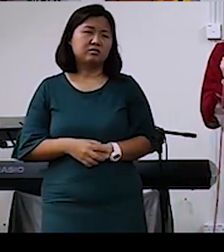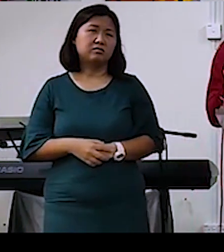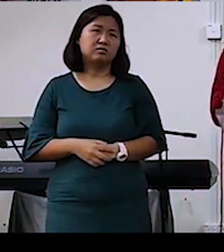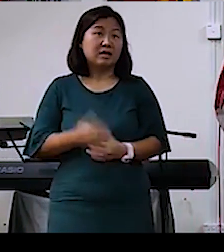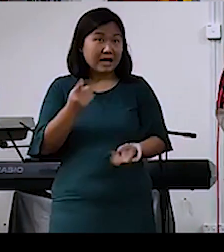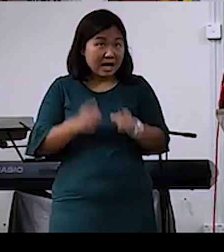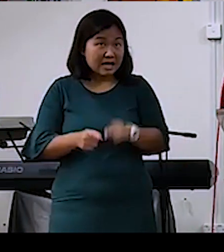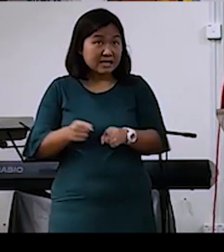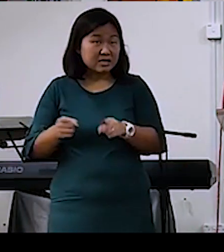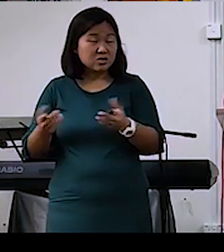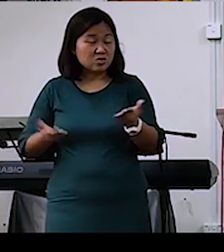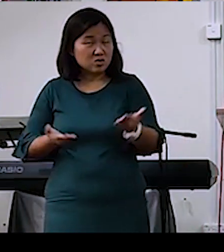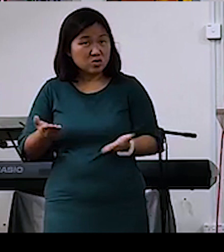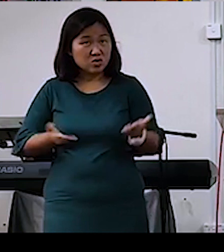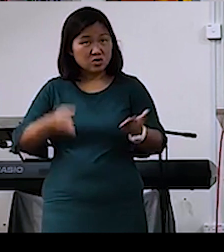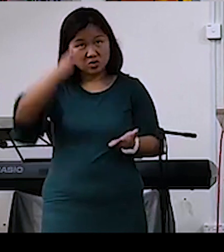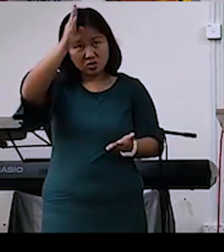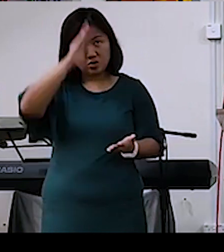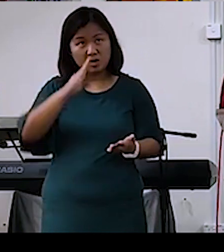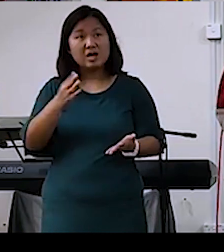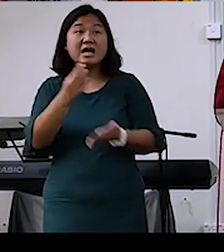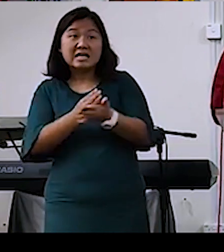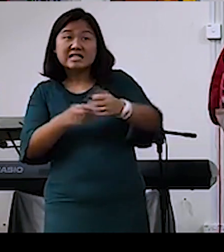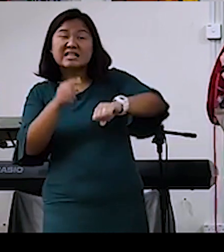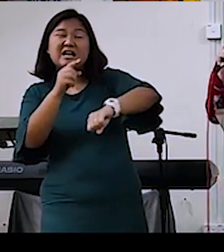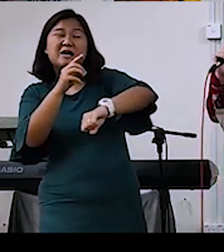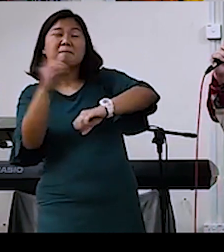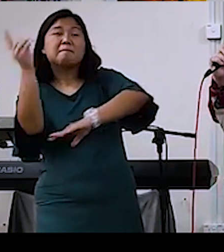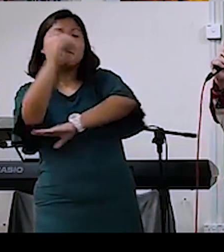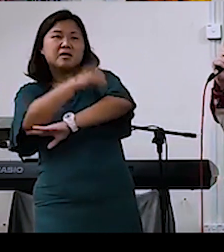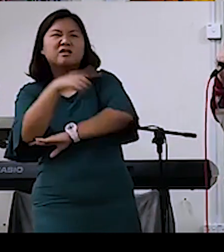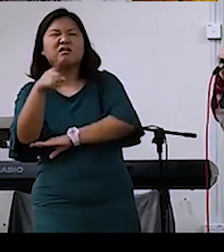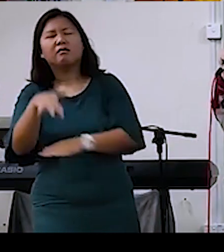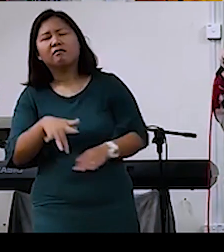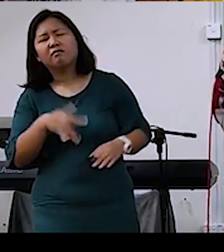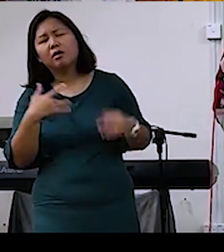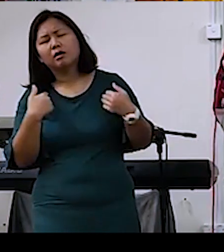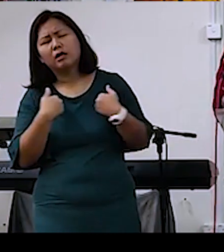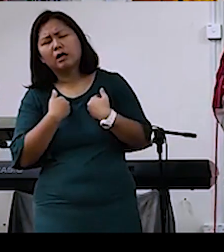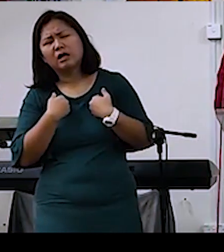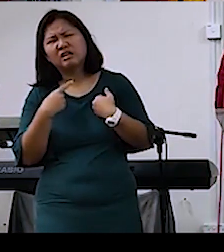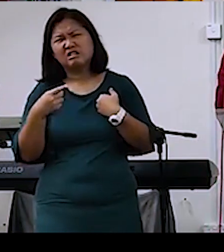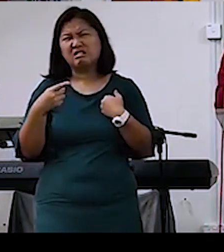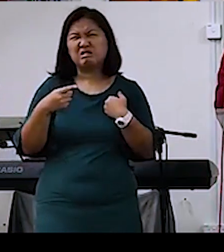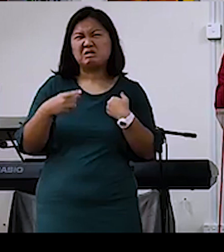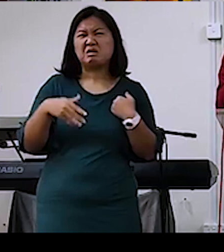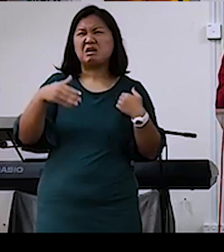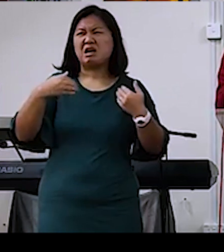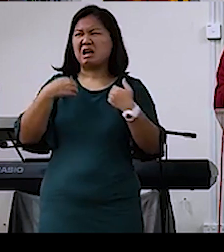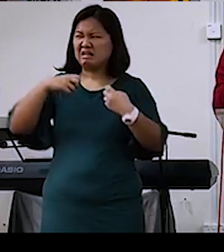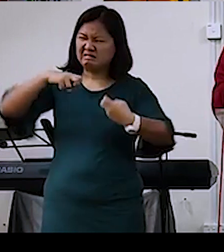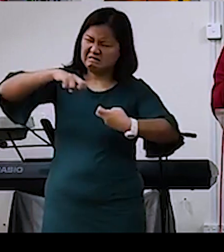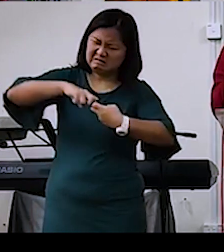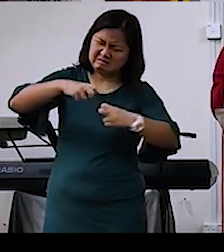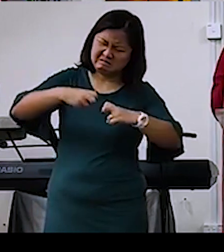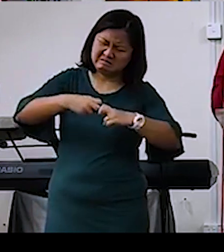as you serve God,There will be days when you will face challenges. What do? Do not lose heart.